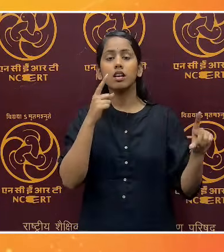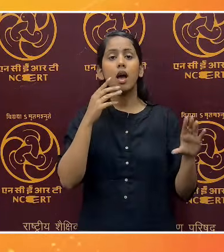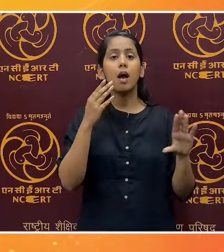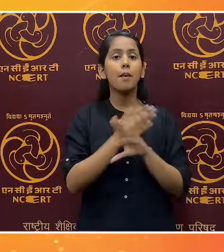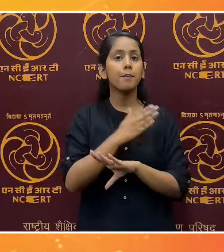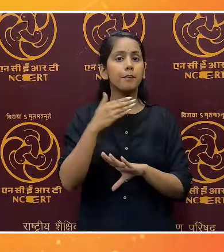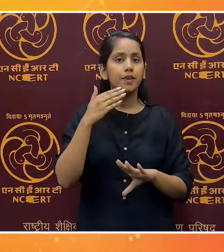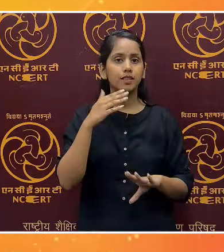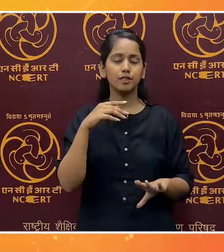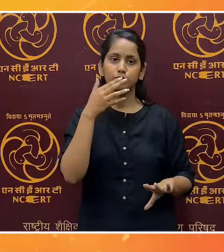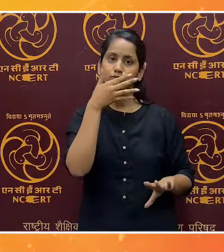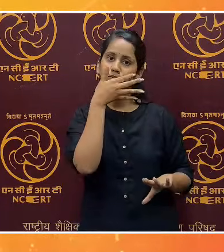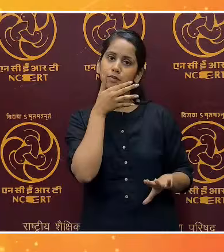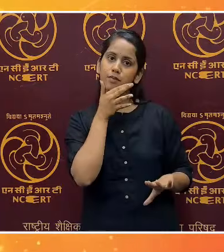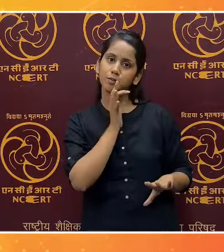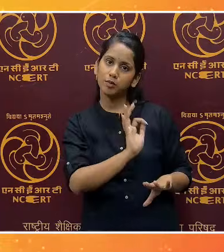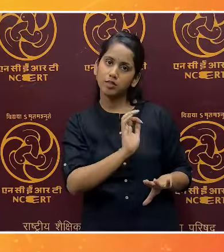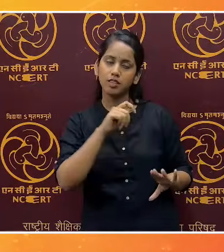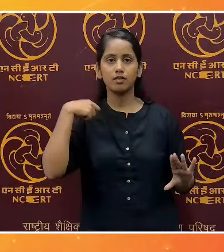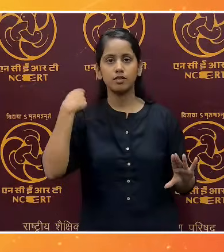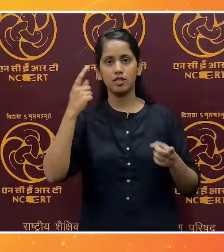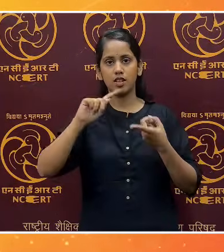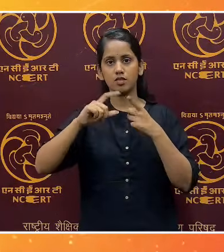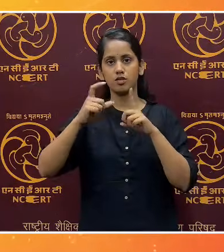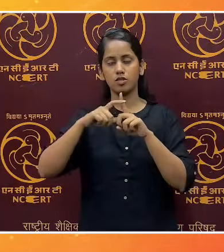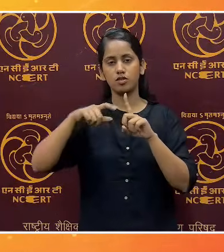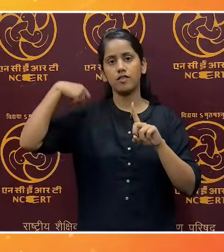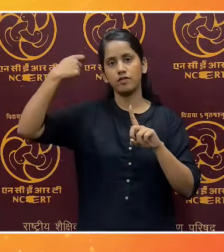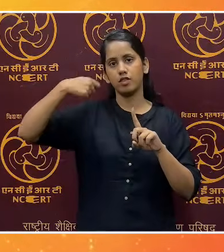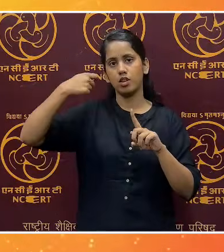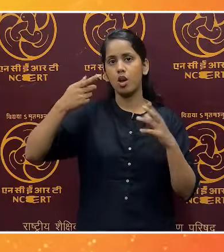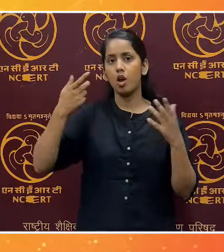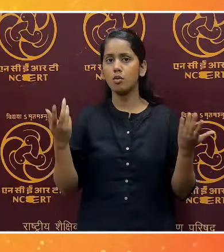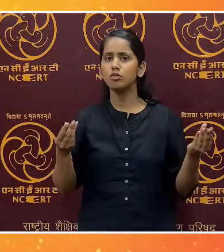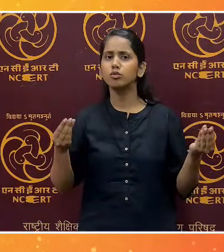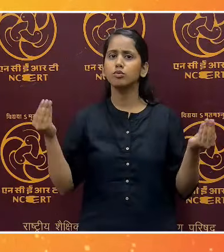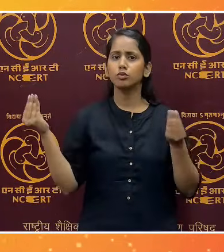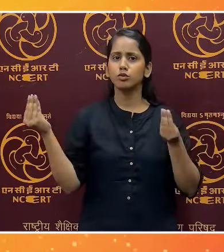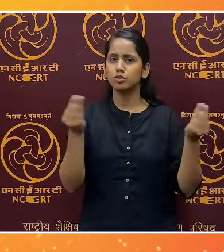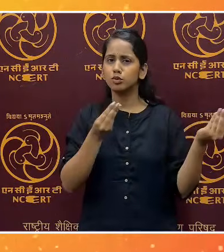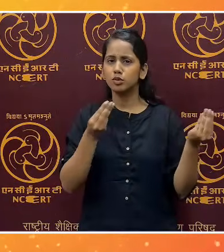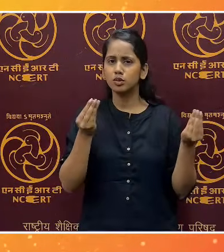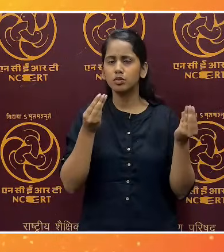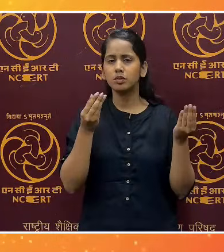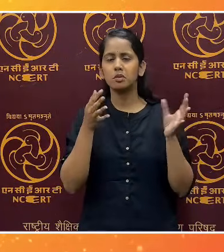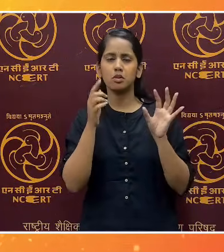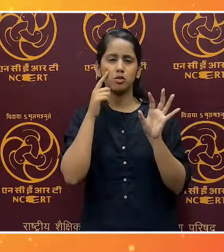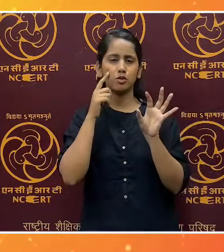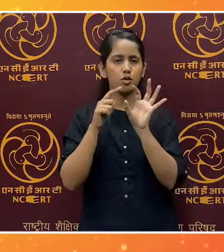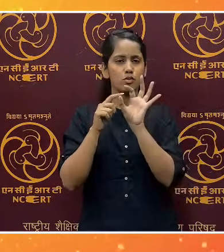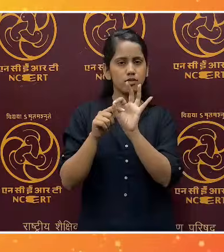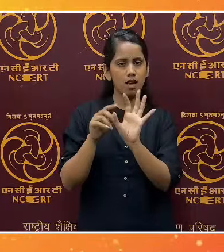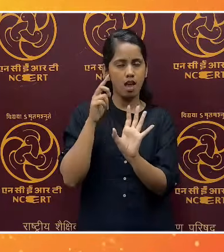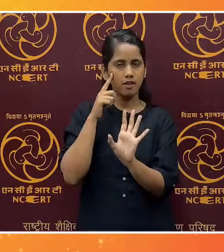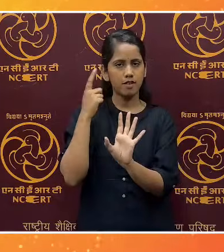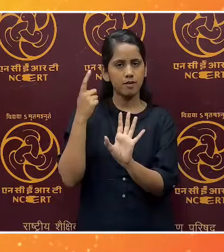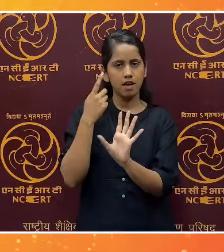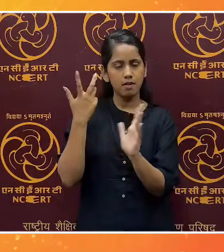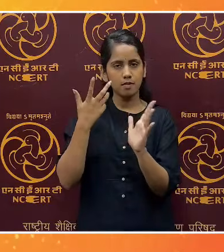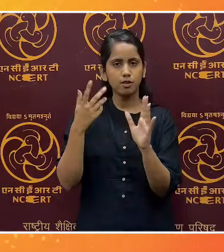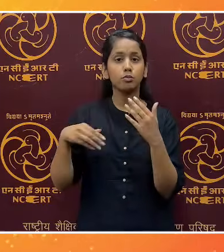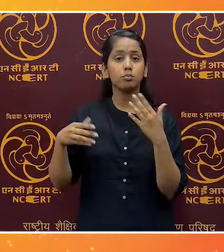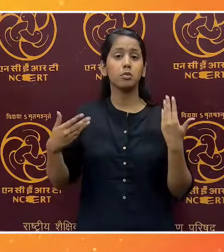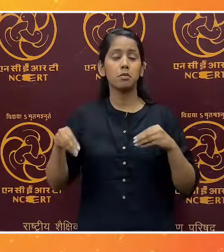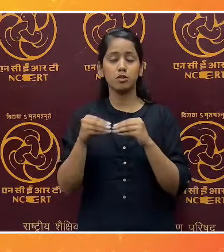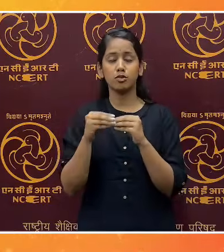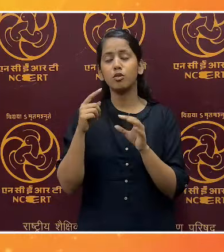a beautiful, engaging educational video. I'm sure these are some of the questions that I have on my mind. You must be having a lot